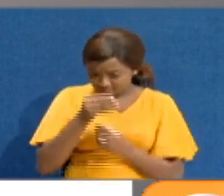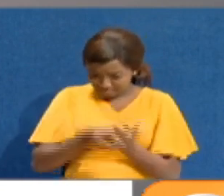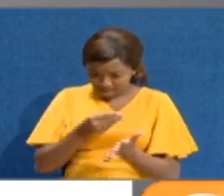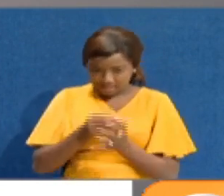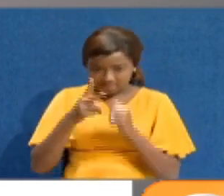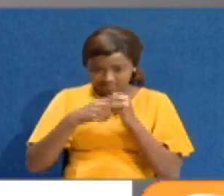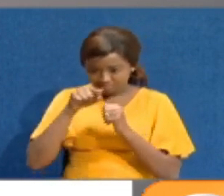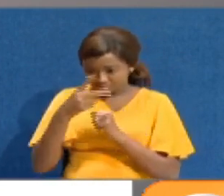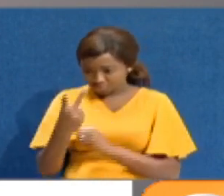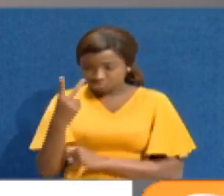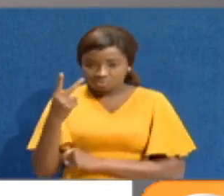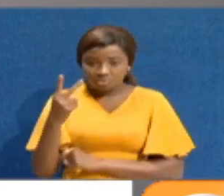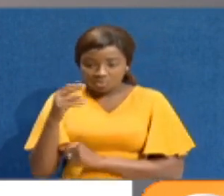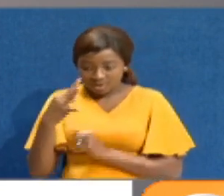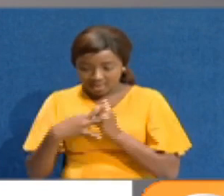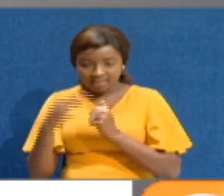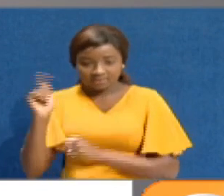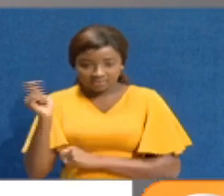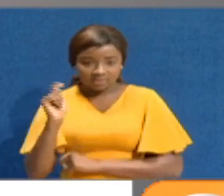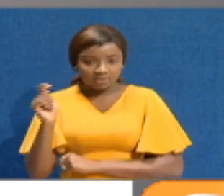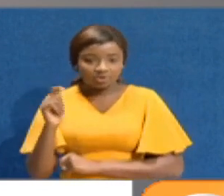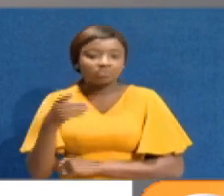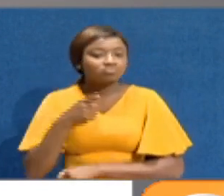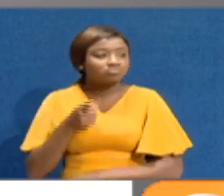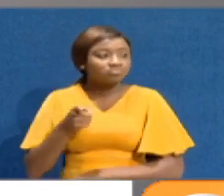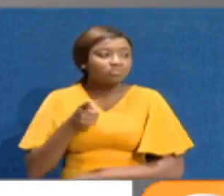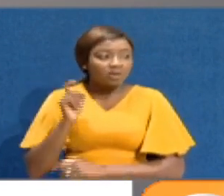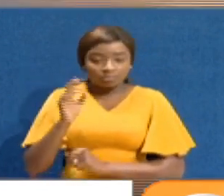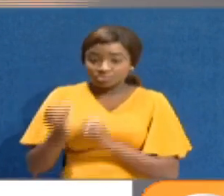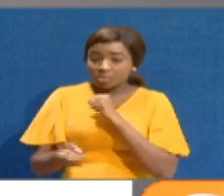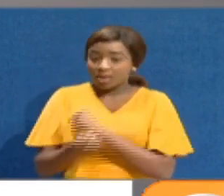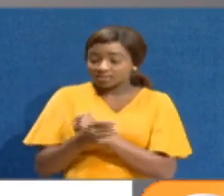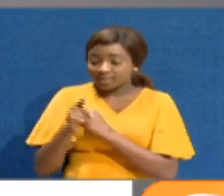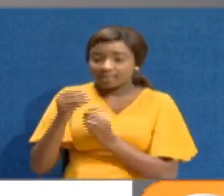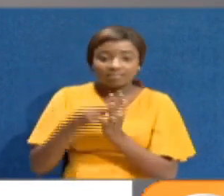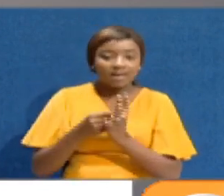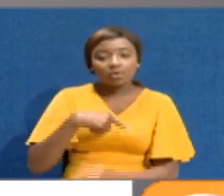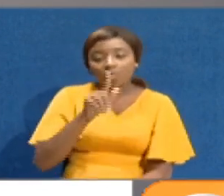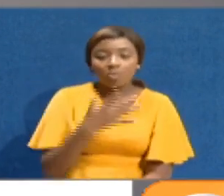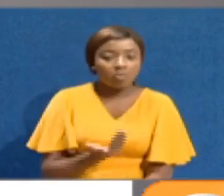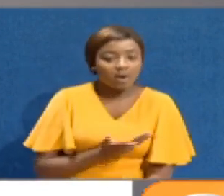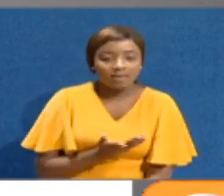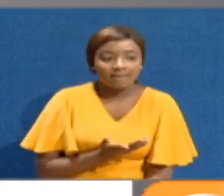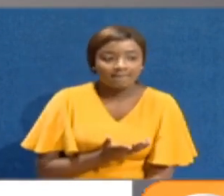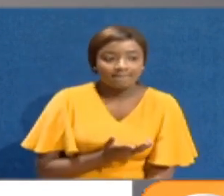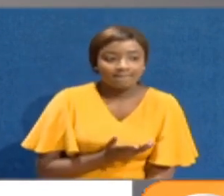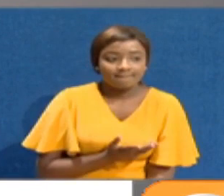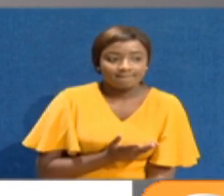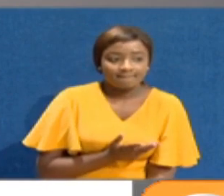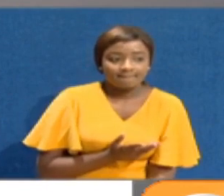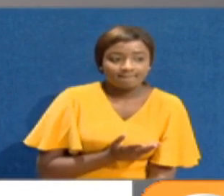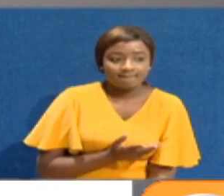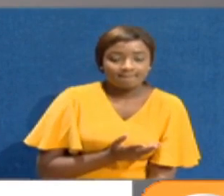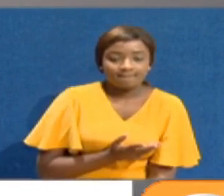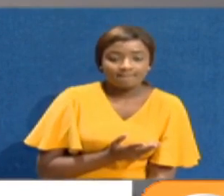this 7.28 trillion that you have indicated, that you have shown, and I think the numbers might be slightly higher. Has that